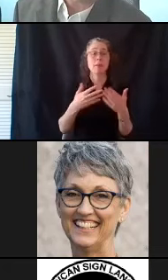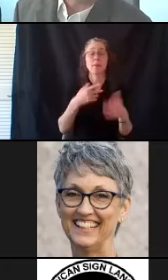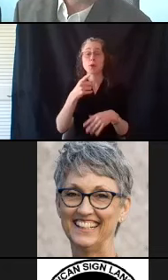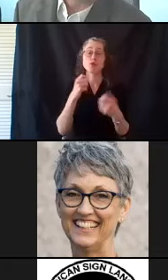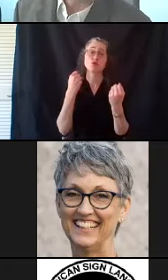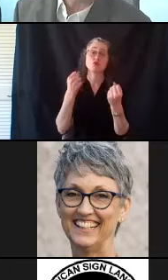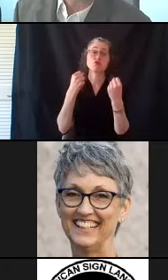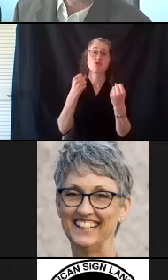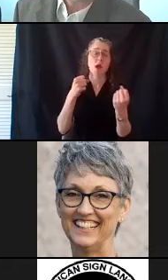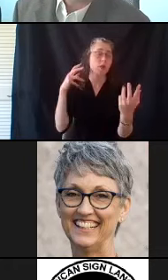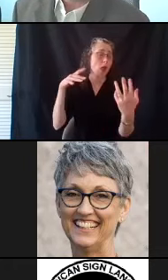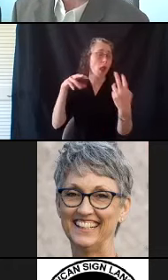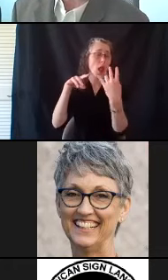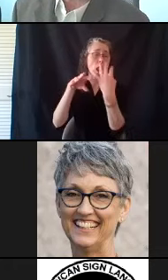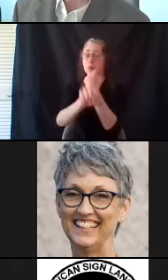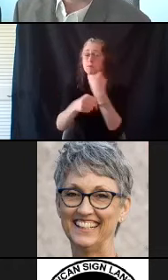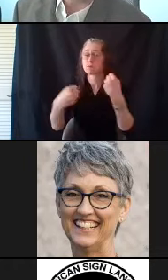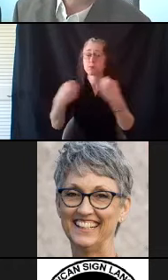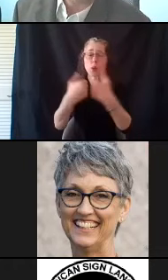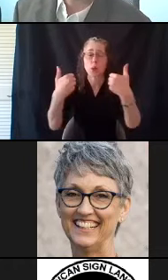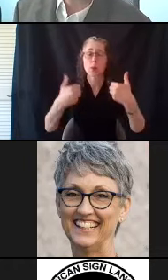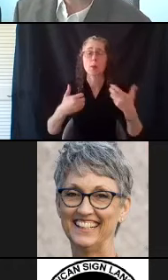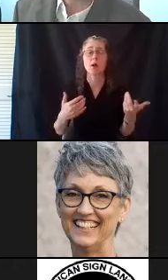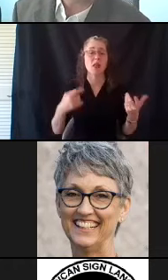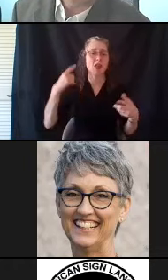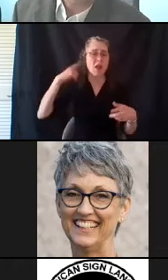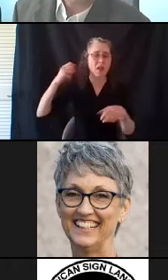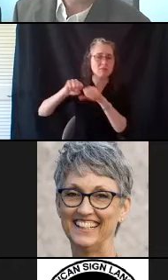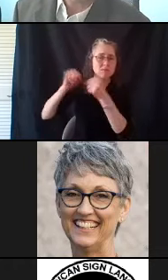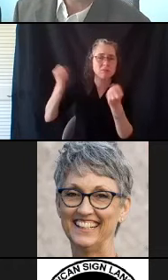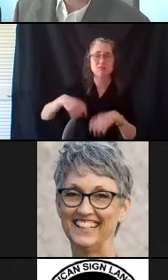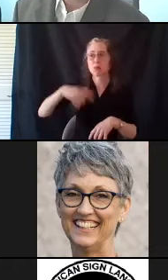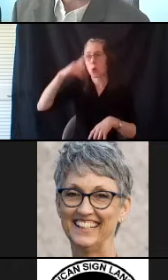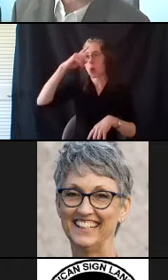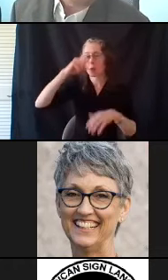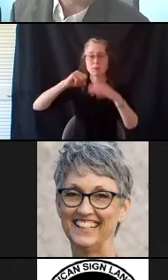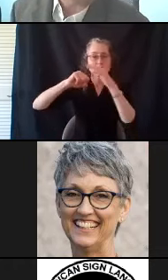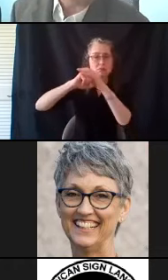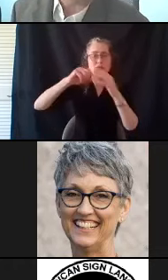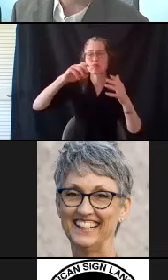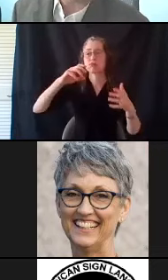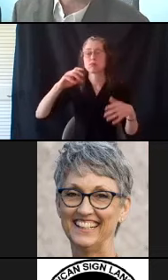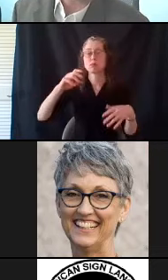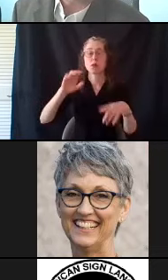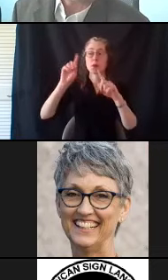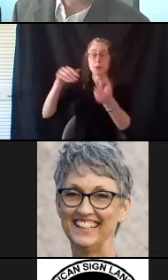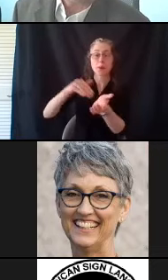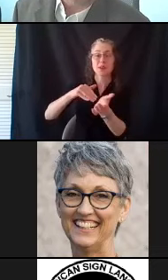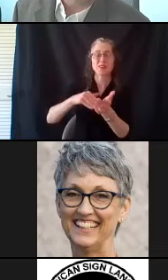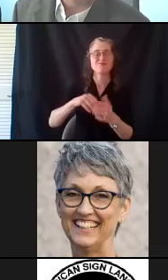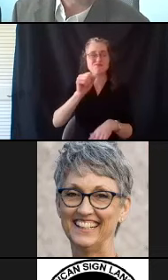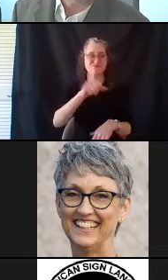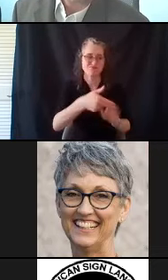get into a car accident, and you have a spinal cord injury or a brain injury. You go to the doctor's office, you're diagnosed